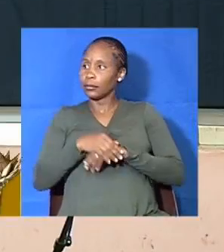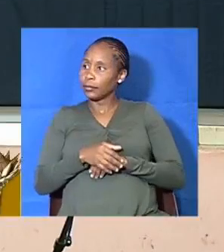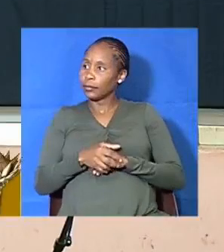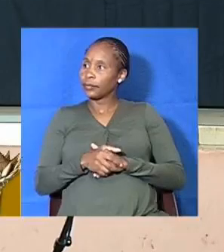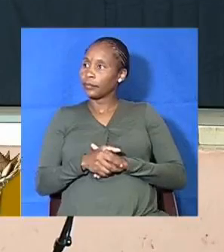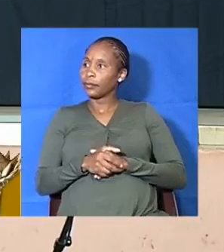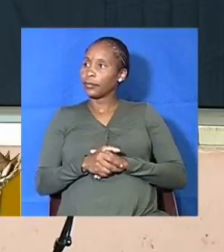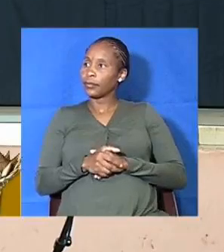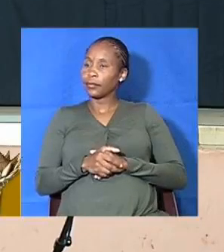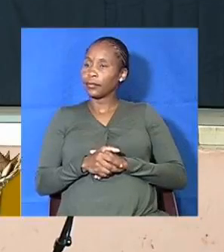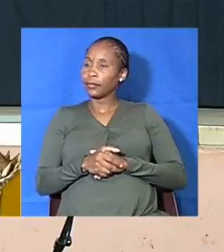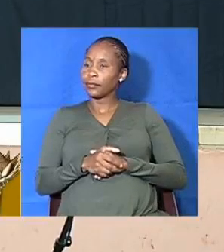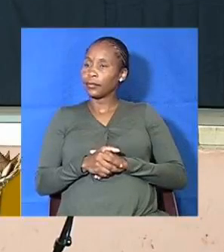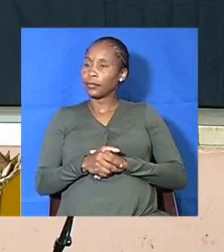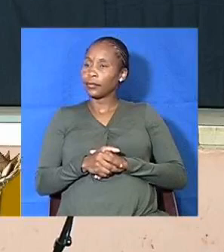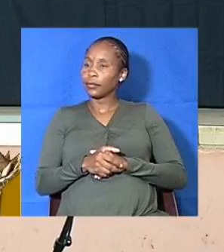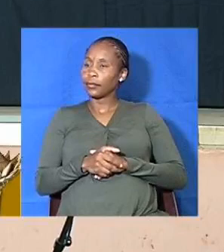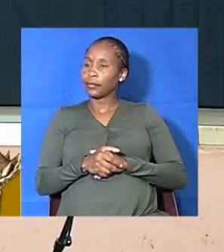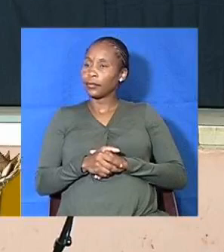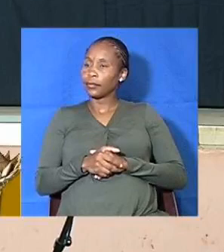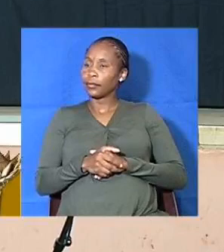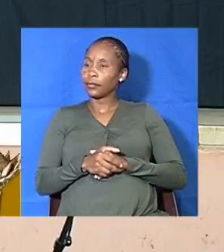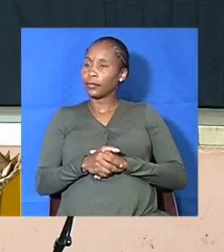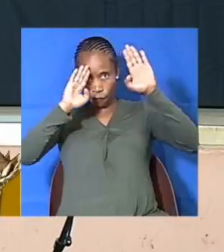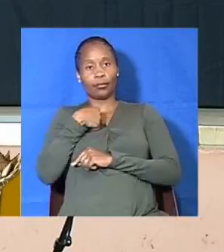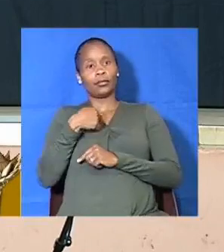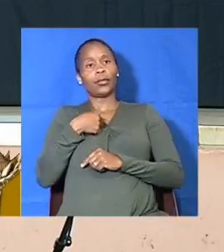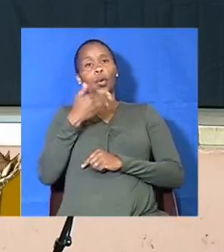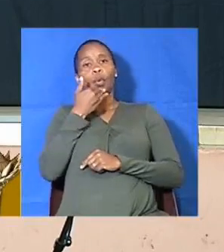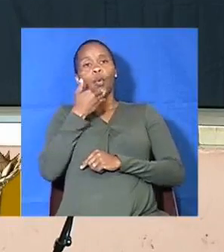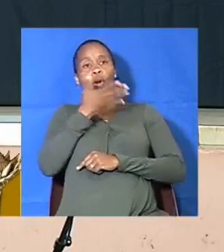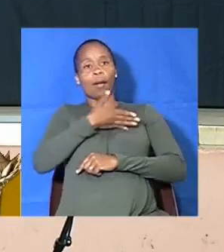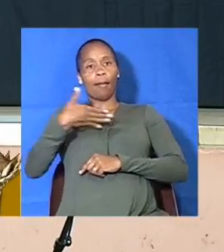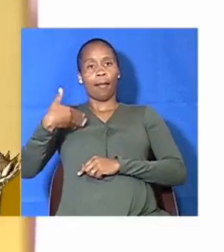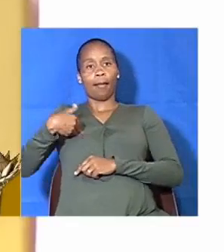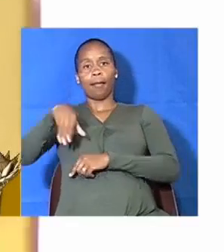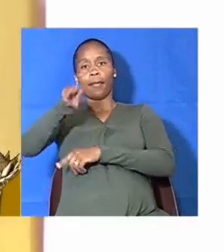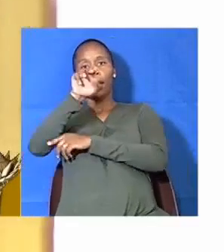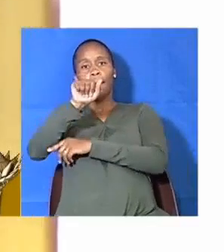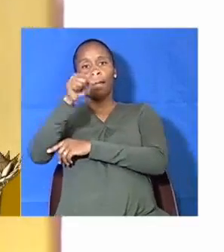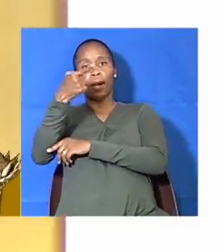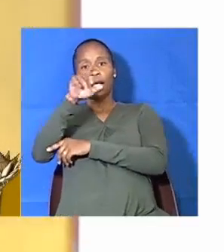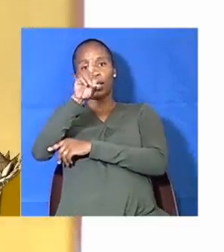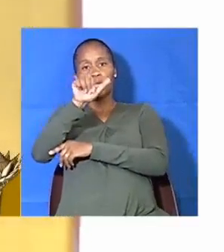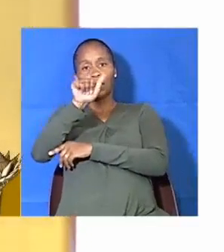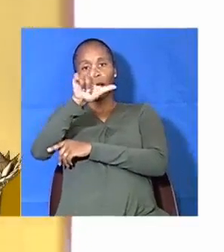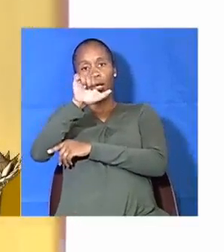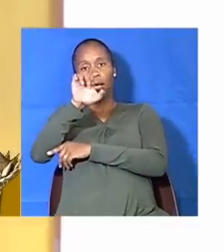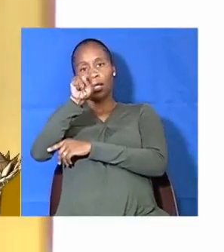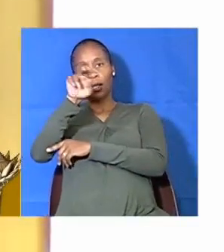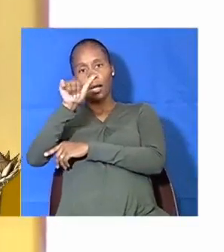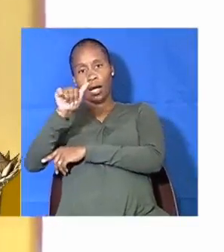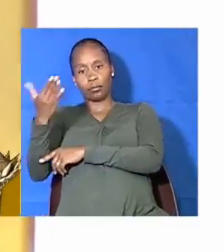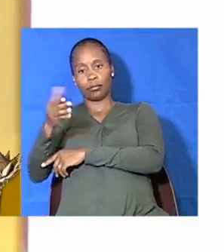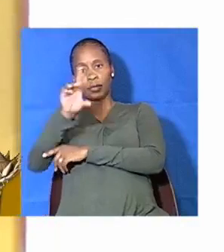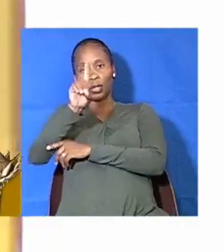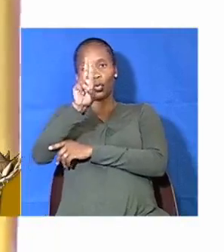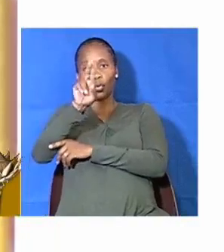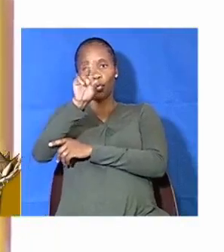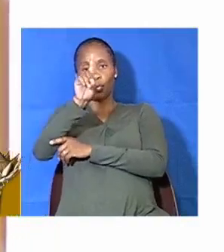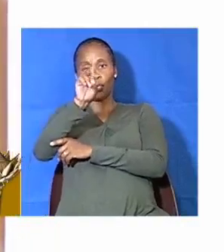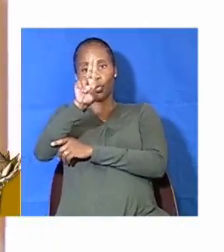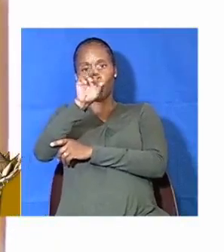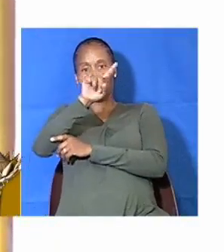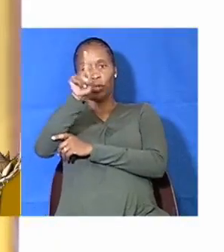must come right through and sit. Aba gona ka mo. Bolelo ye nngwe ga pagape ya mono Africa bo roile gore re a bolela